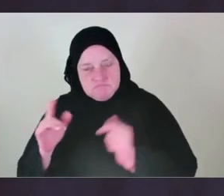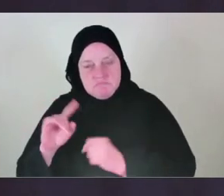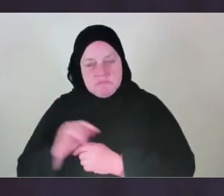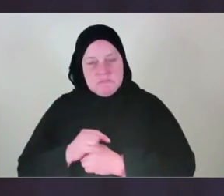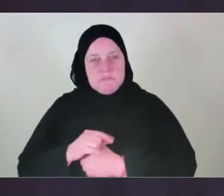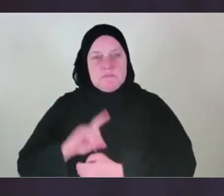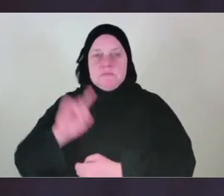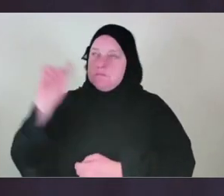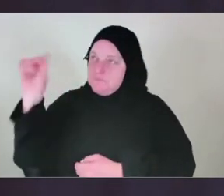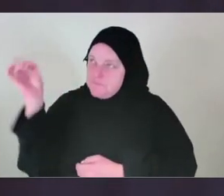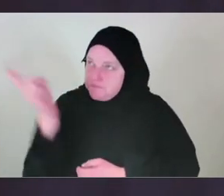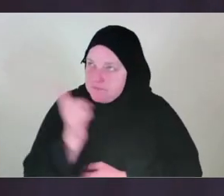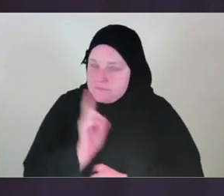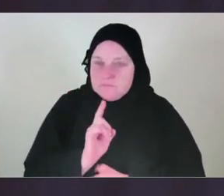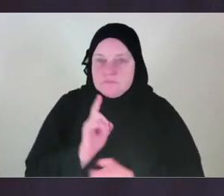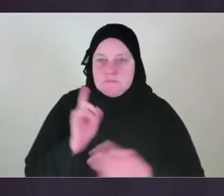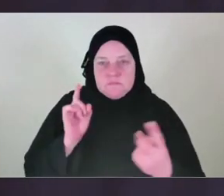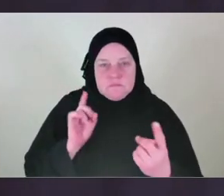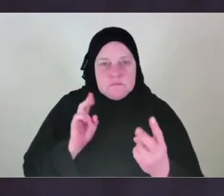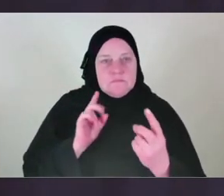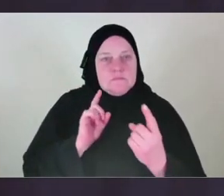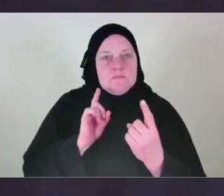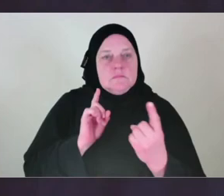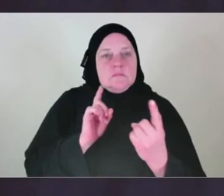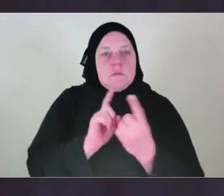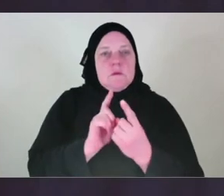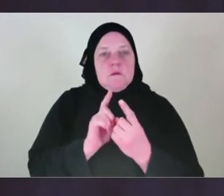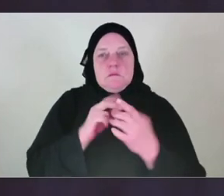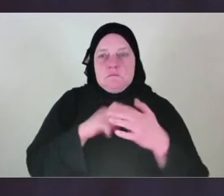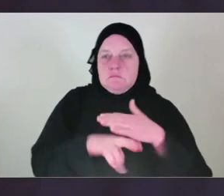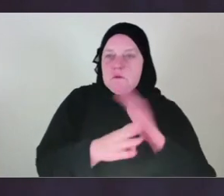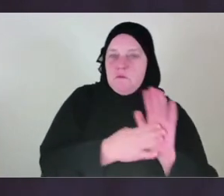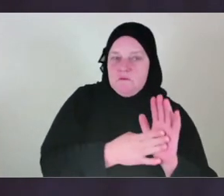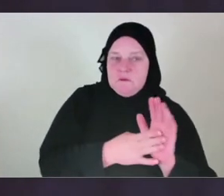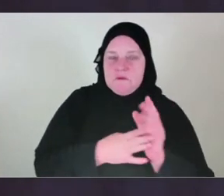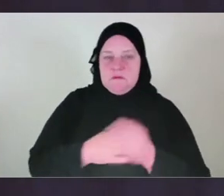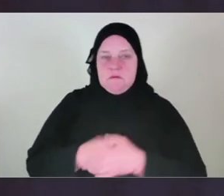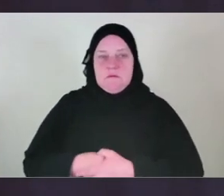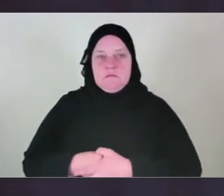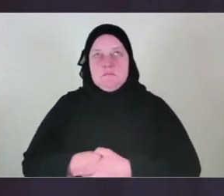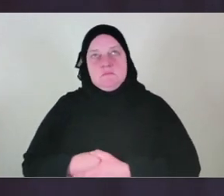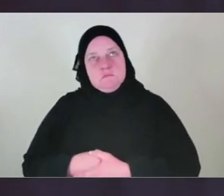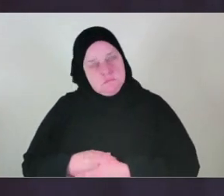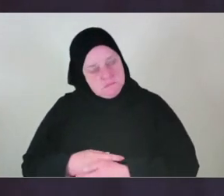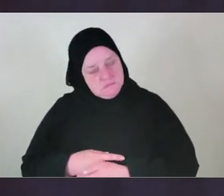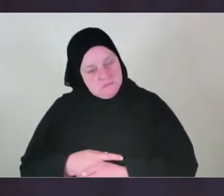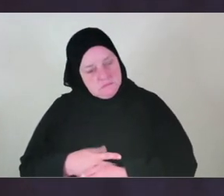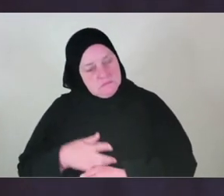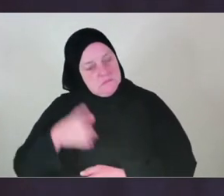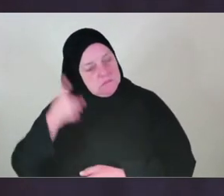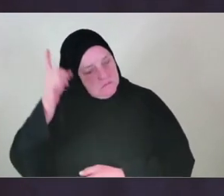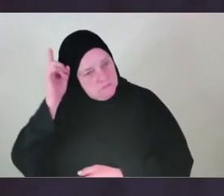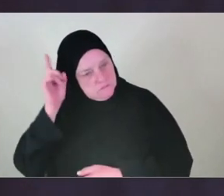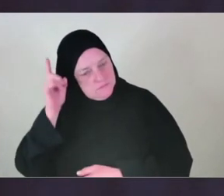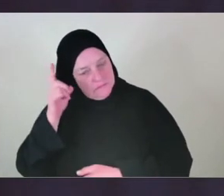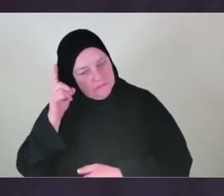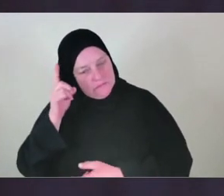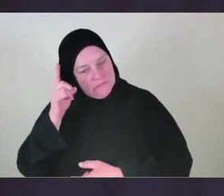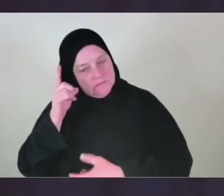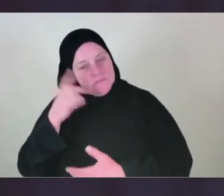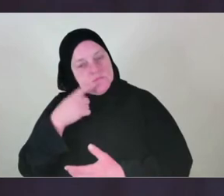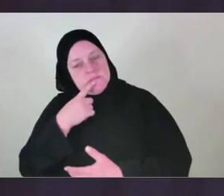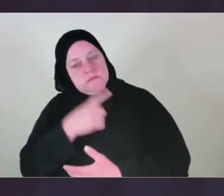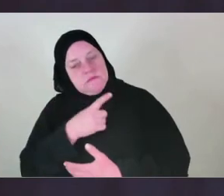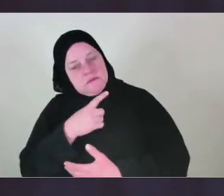Prophet and said that God sends his salam to you and says that I